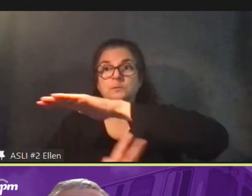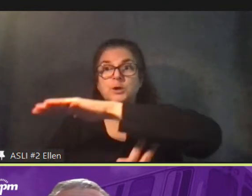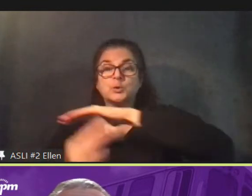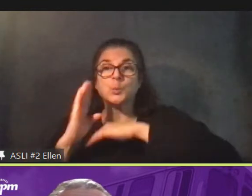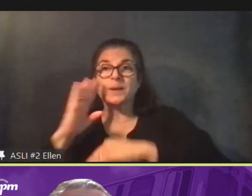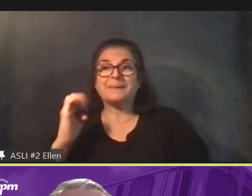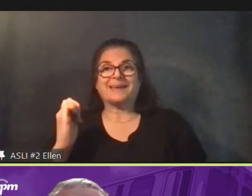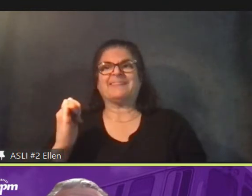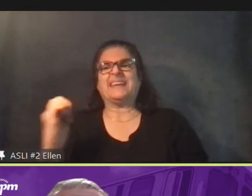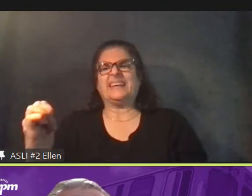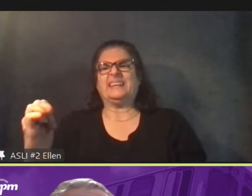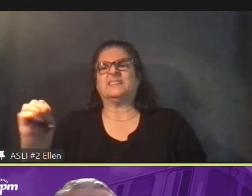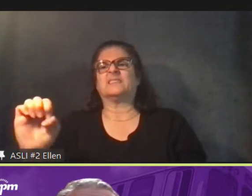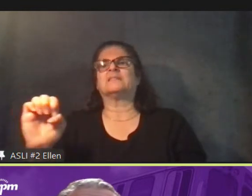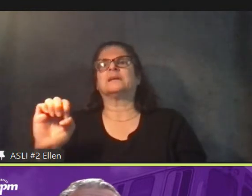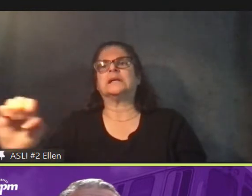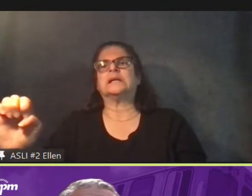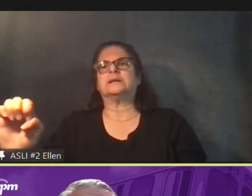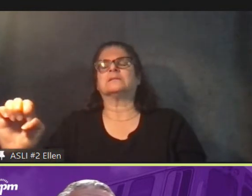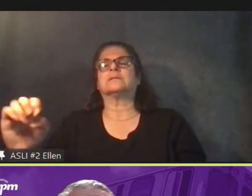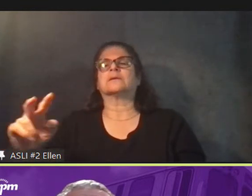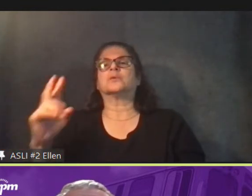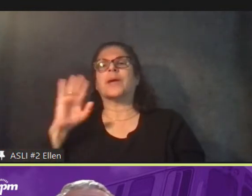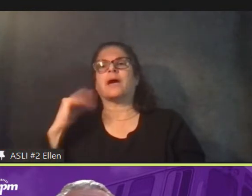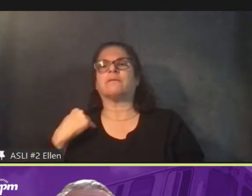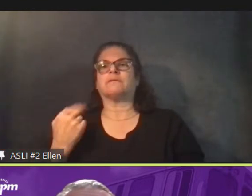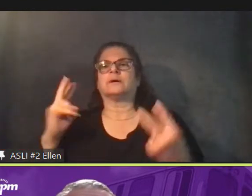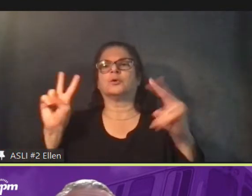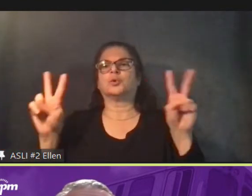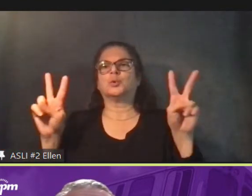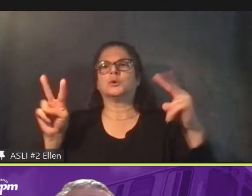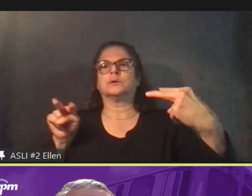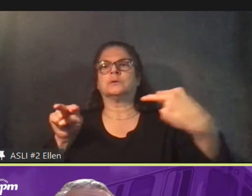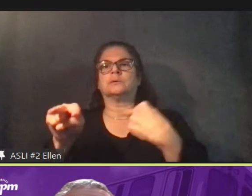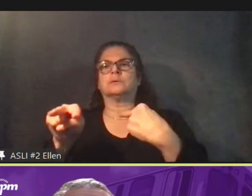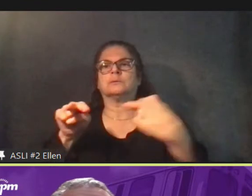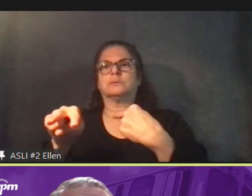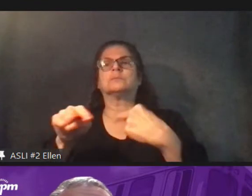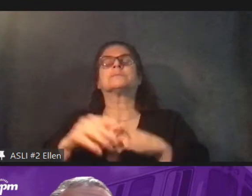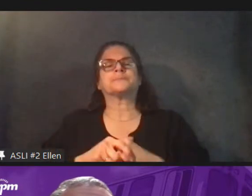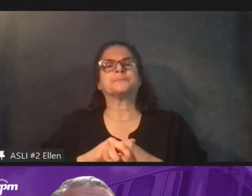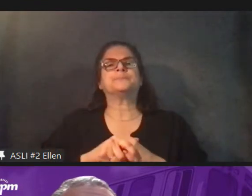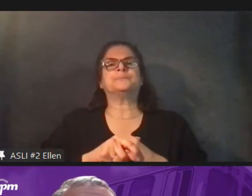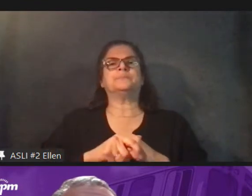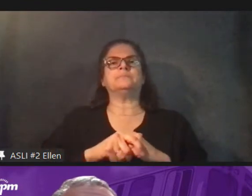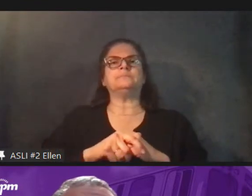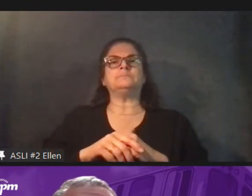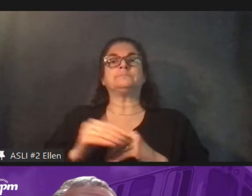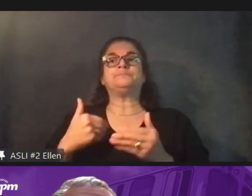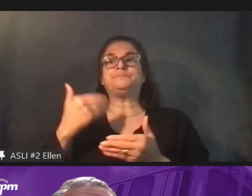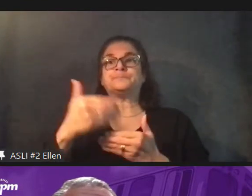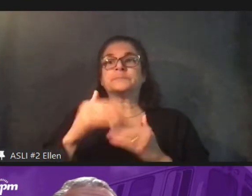our 4-track corridor in that area. If we could go to the next slides.